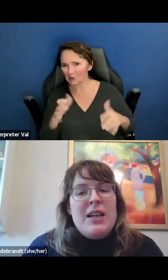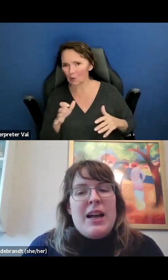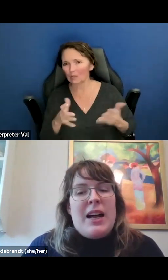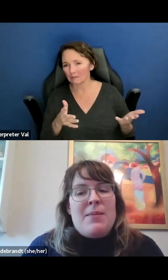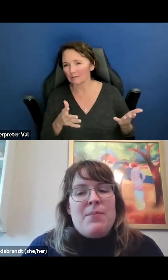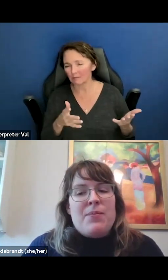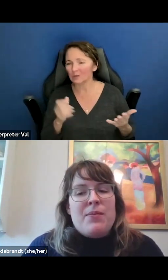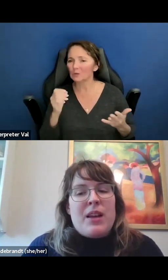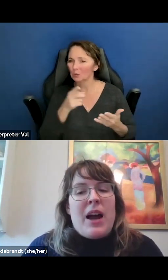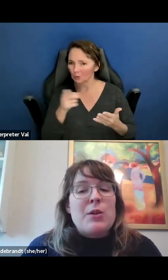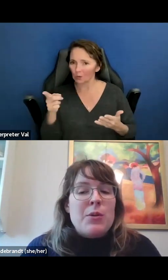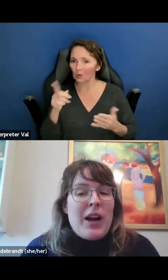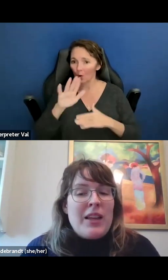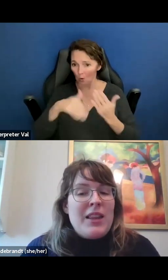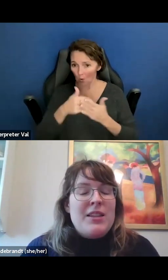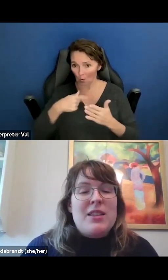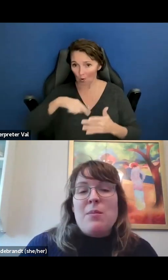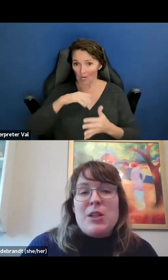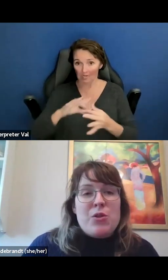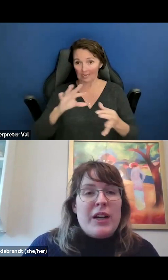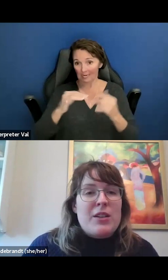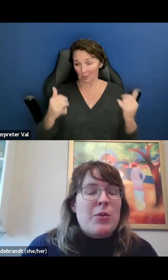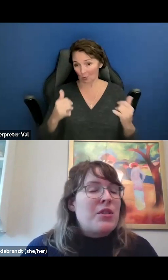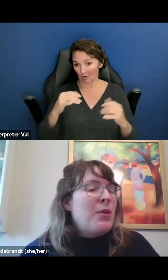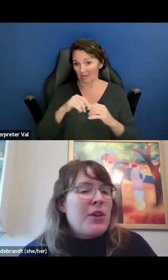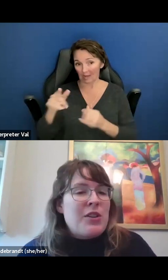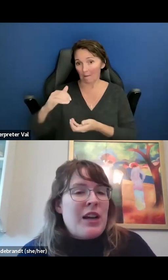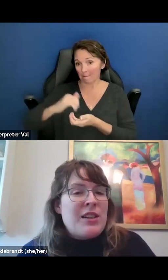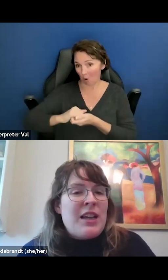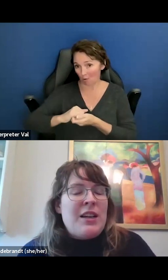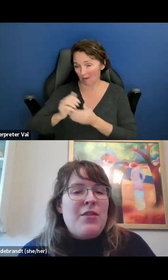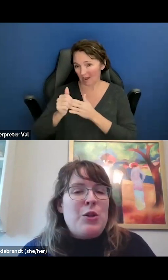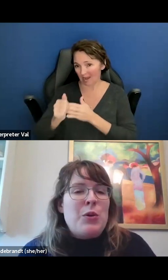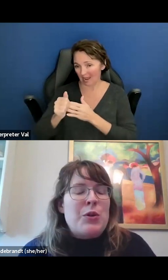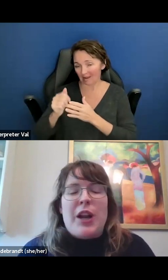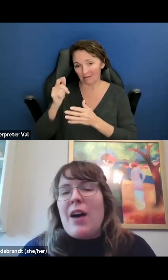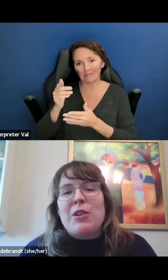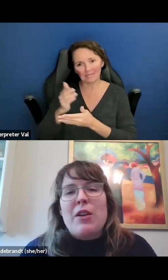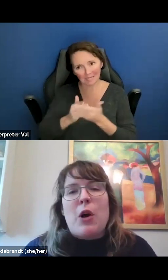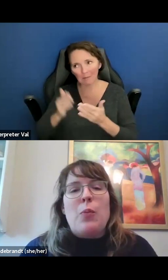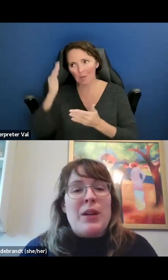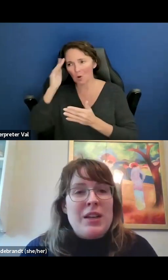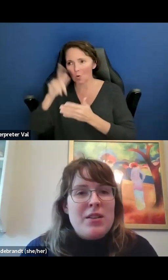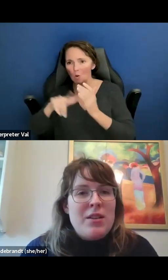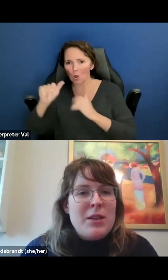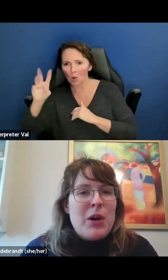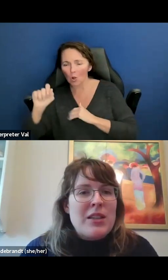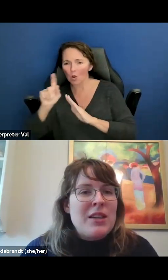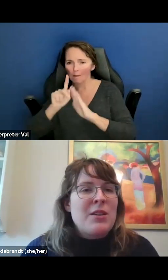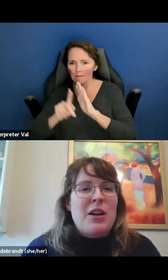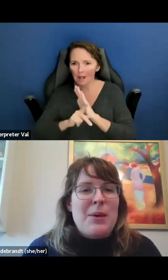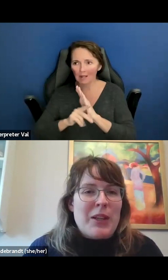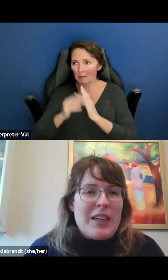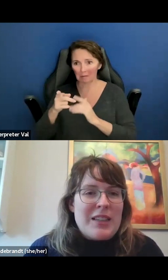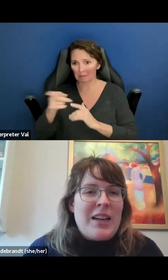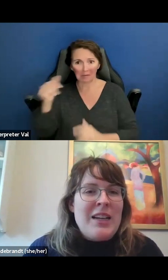relationships. I also want to highlight that some districts or some of your designated individuals are going to have a lot of openness to this